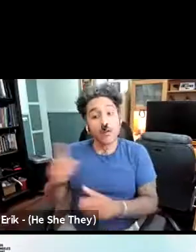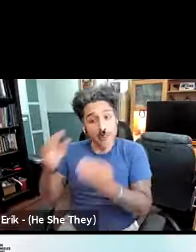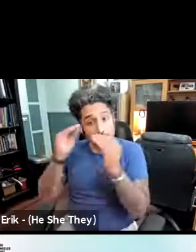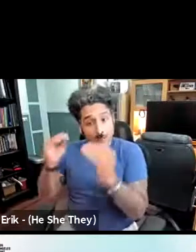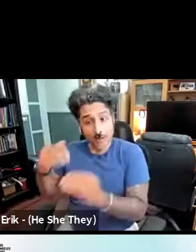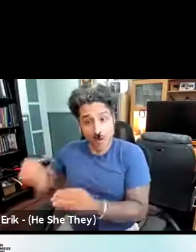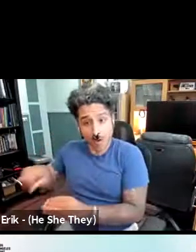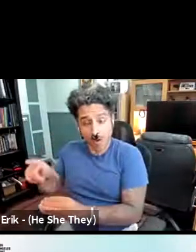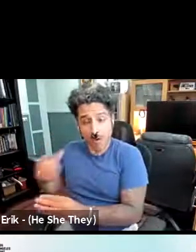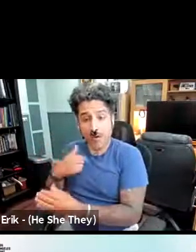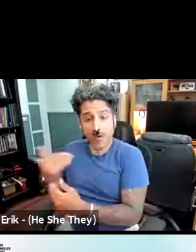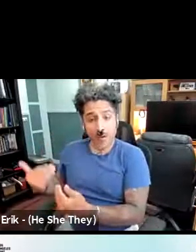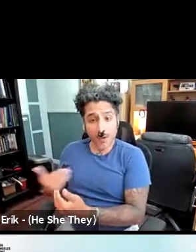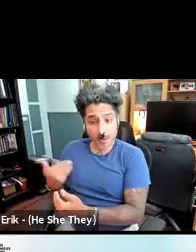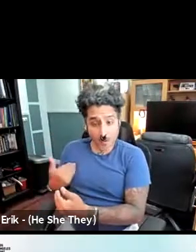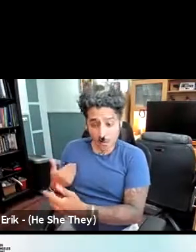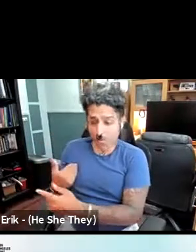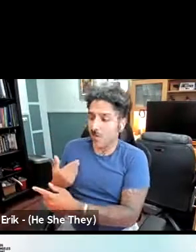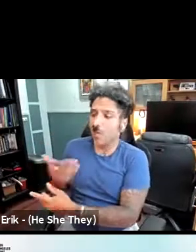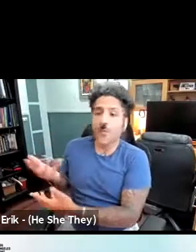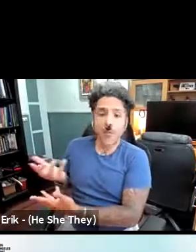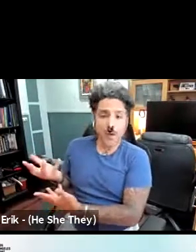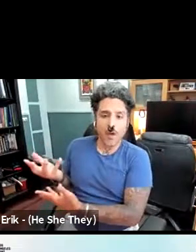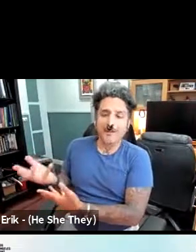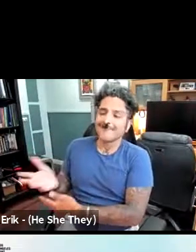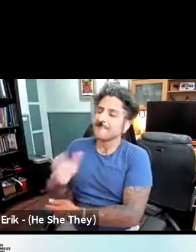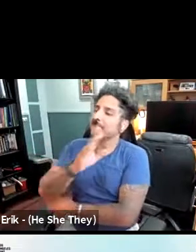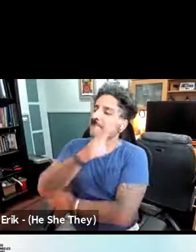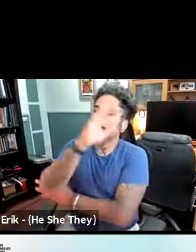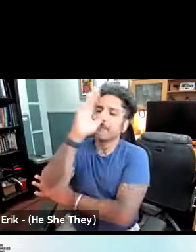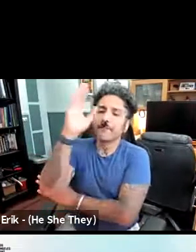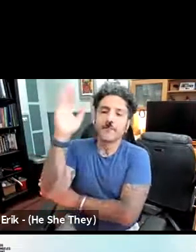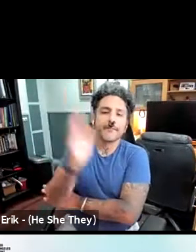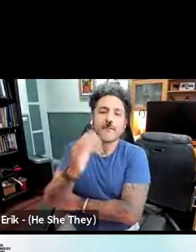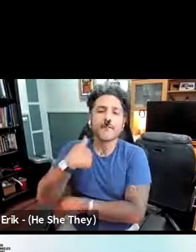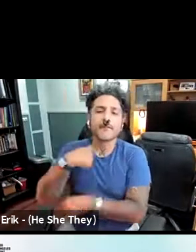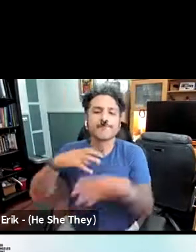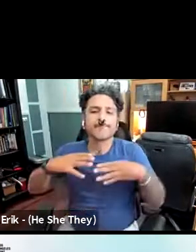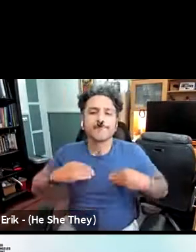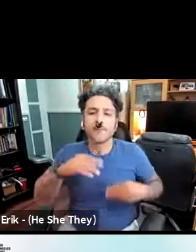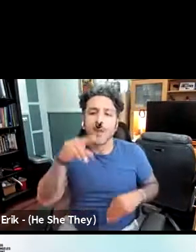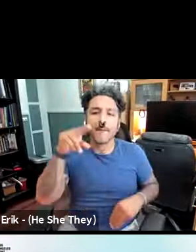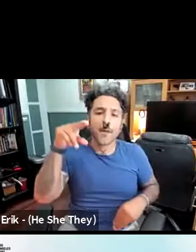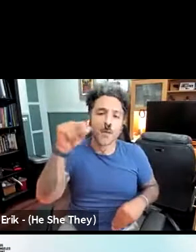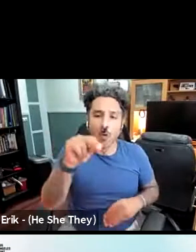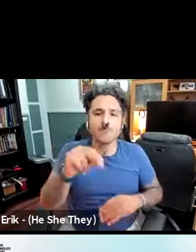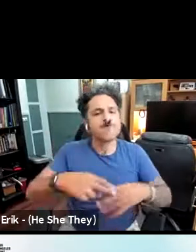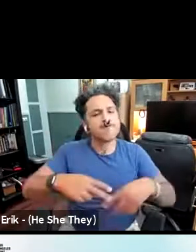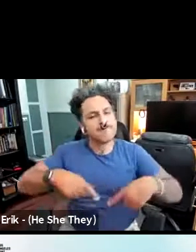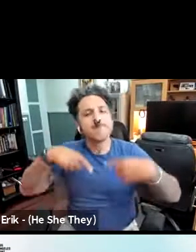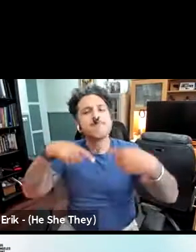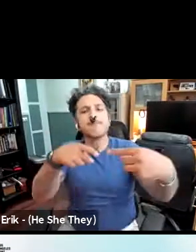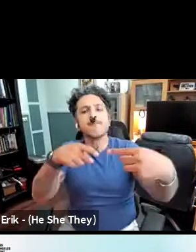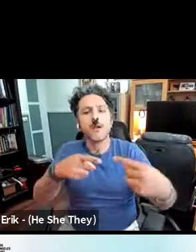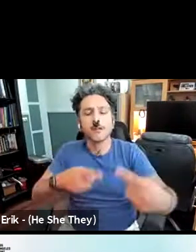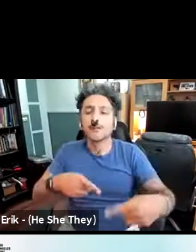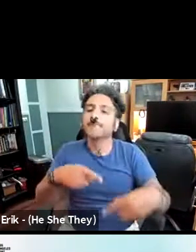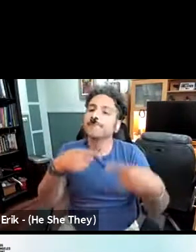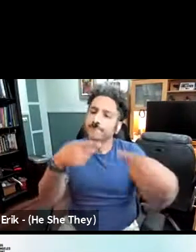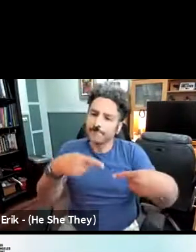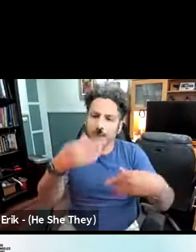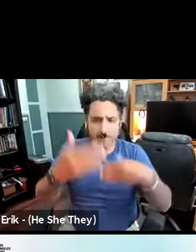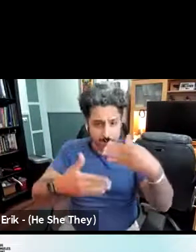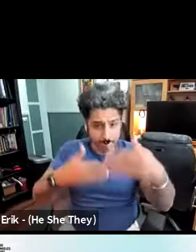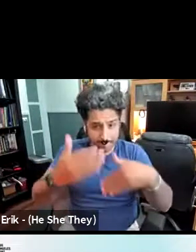is never let them to accept the word no. Keep fighting for the generation that